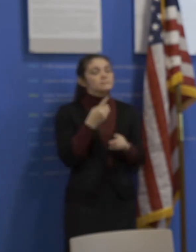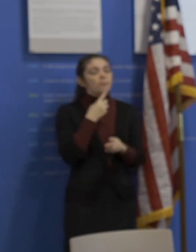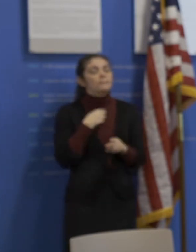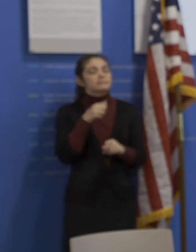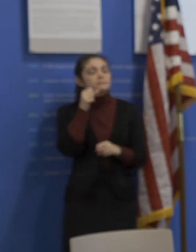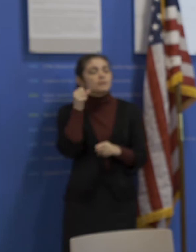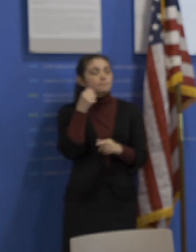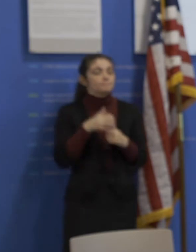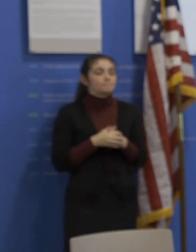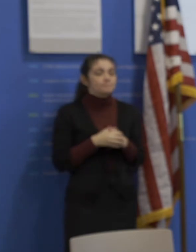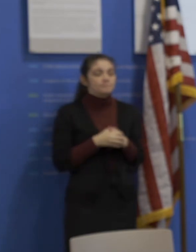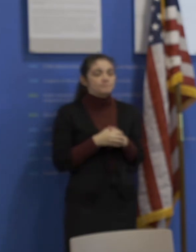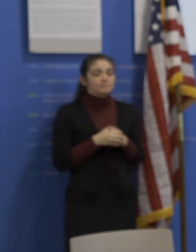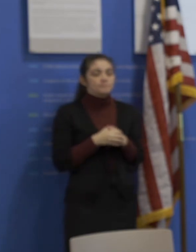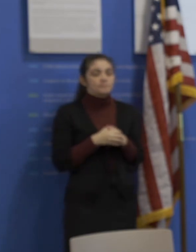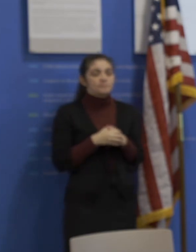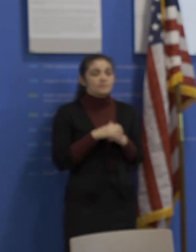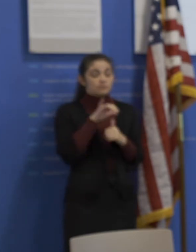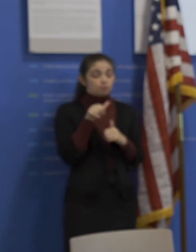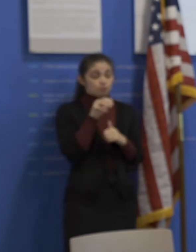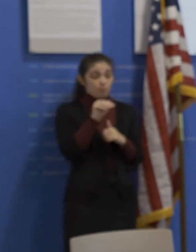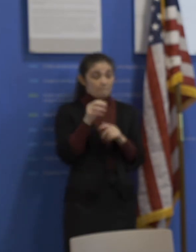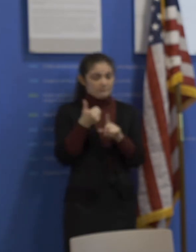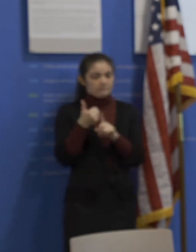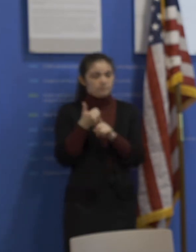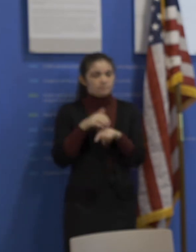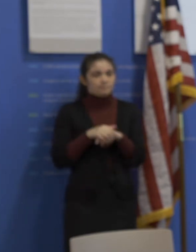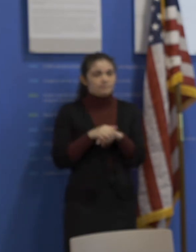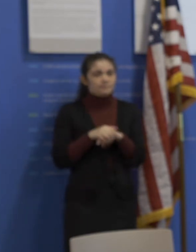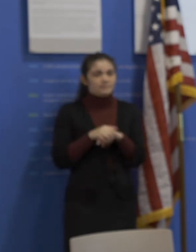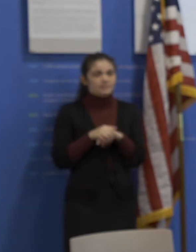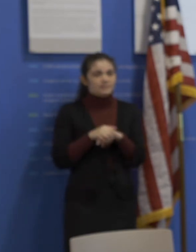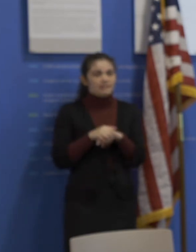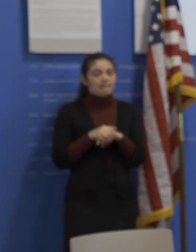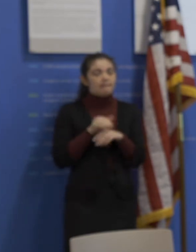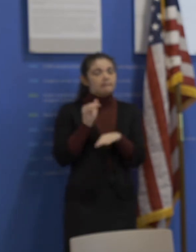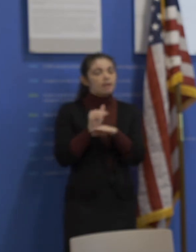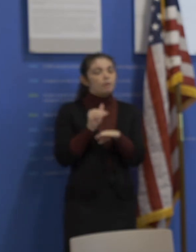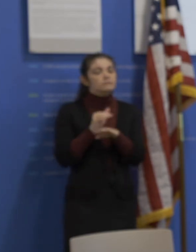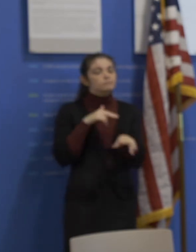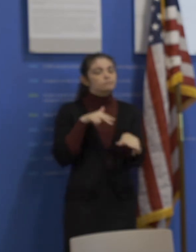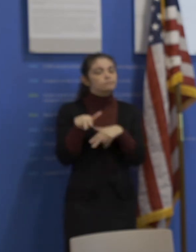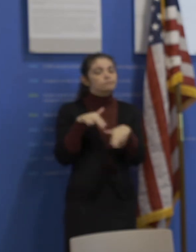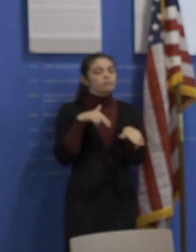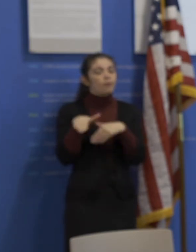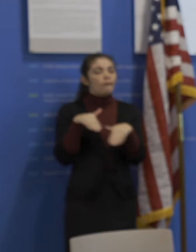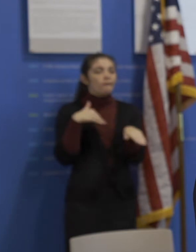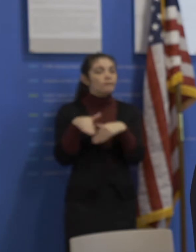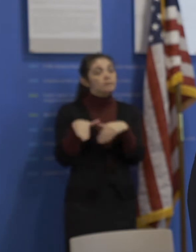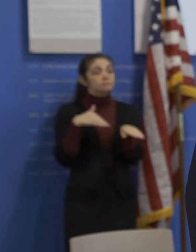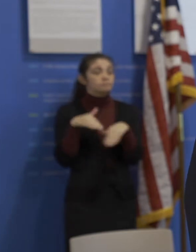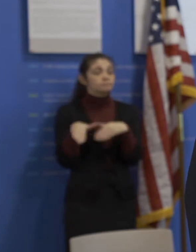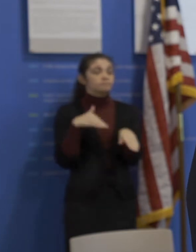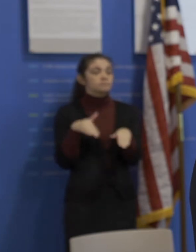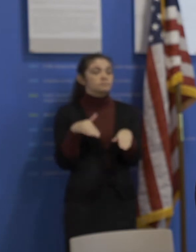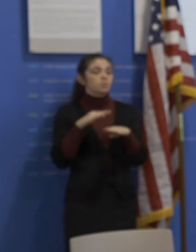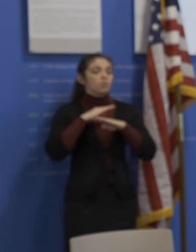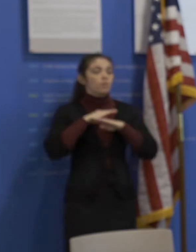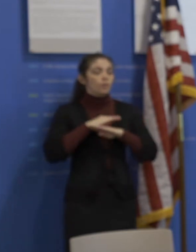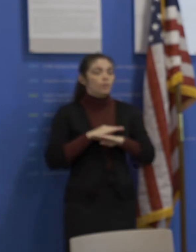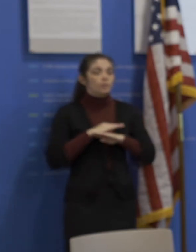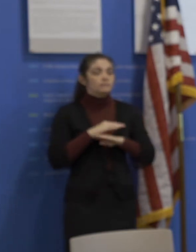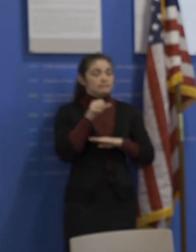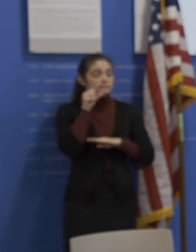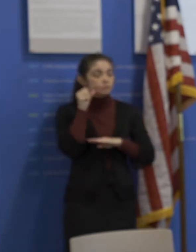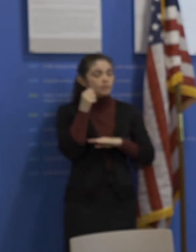yesterday. So Jim was, in the evening, was taking a walk to relax